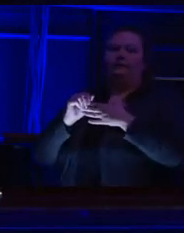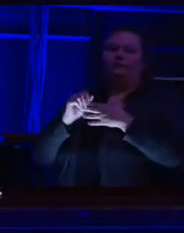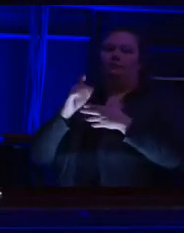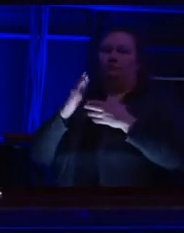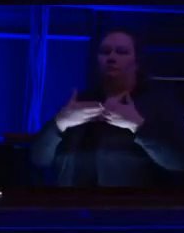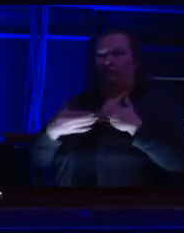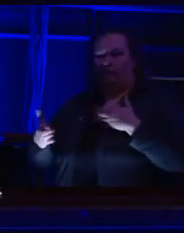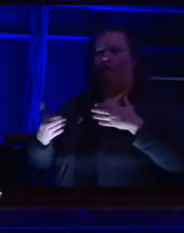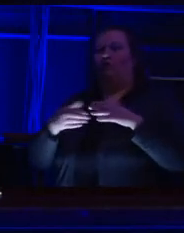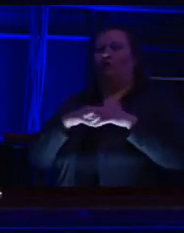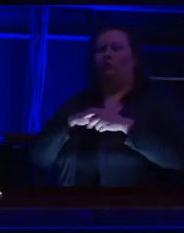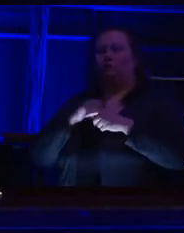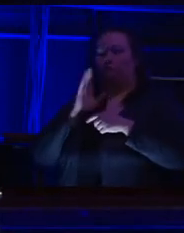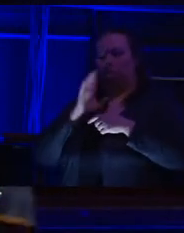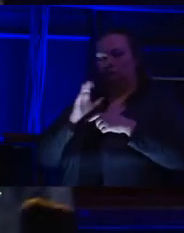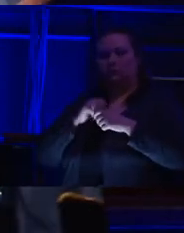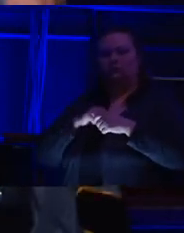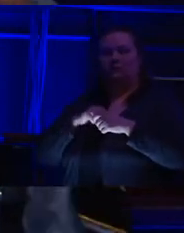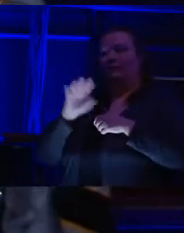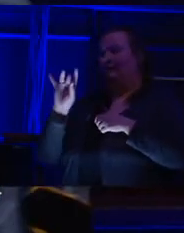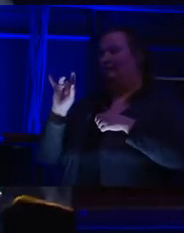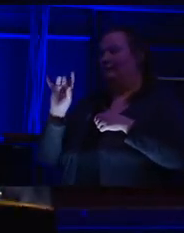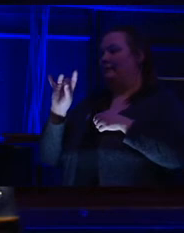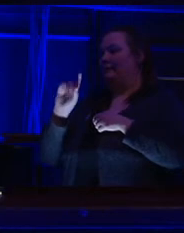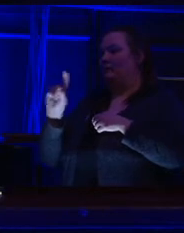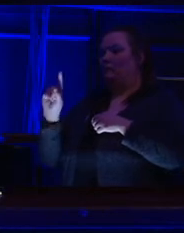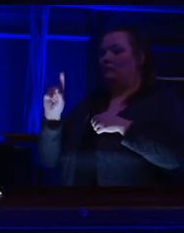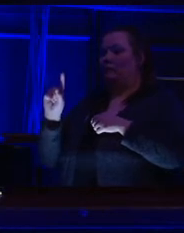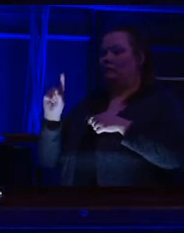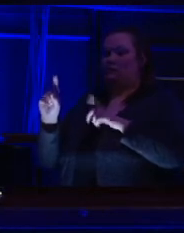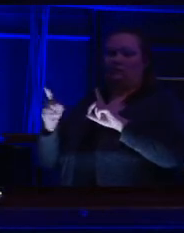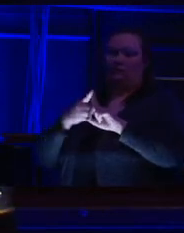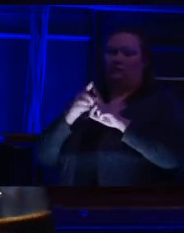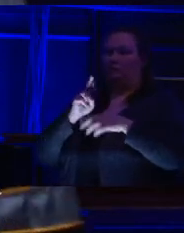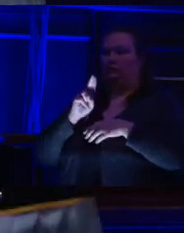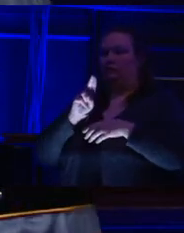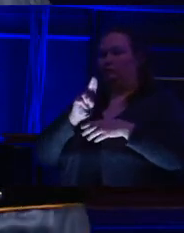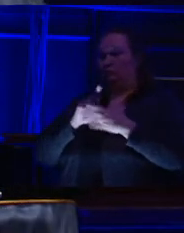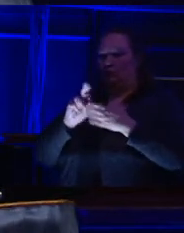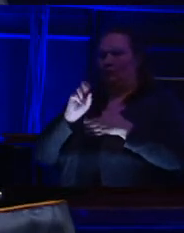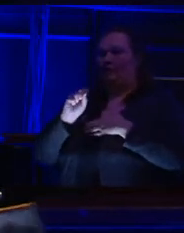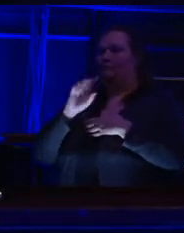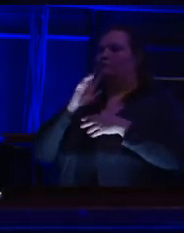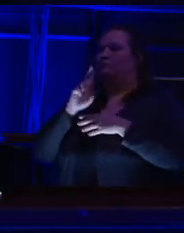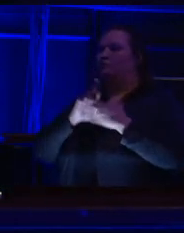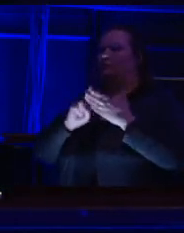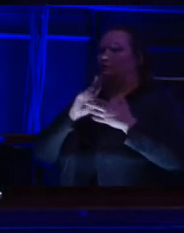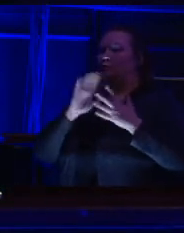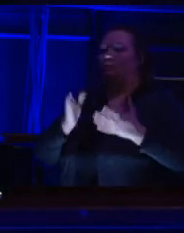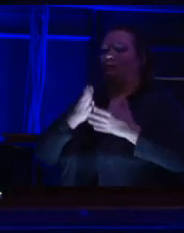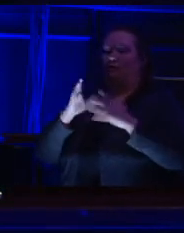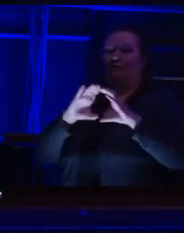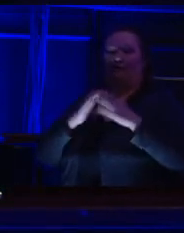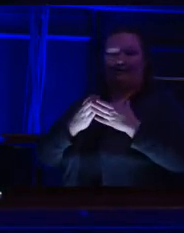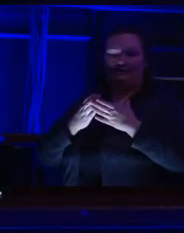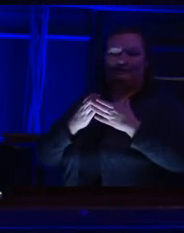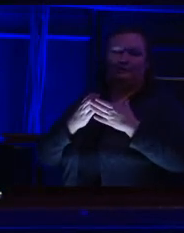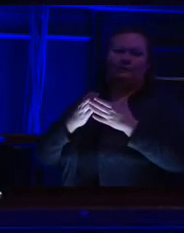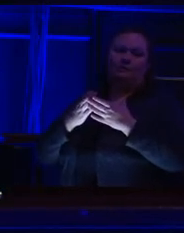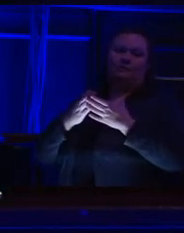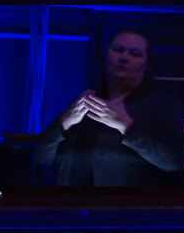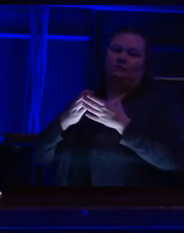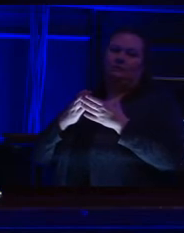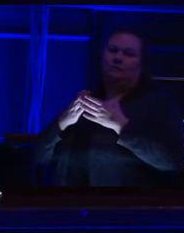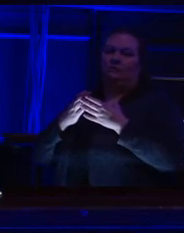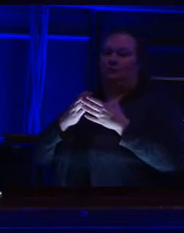further. In 1881, we became the first U.S. university to offer classes in forestry. And we know